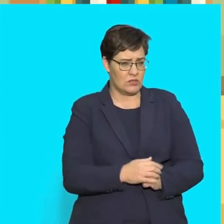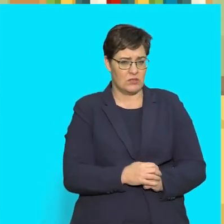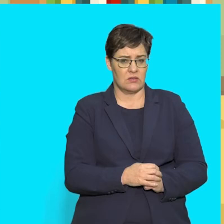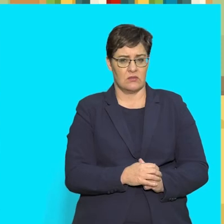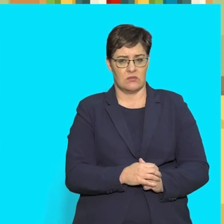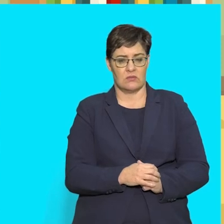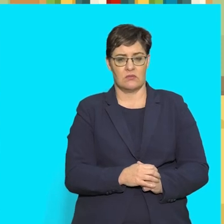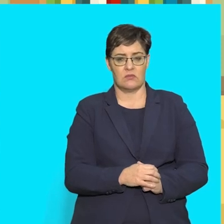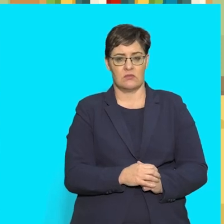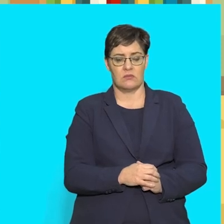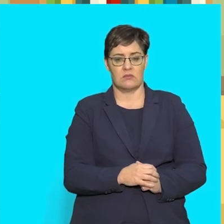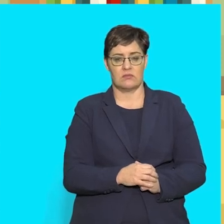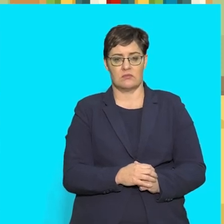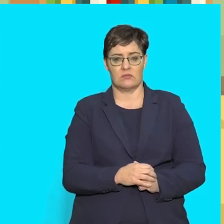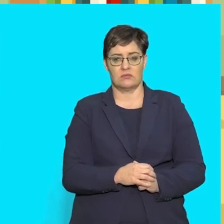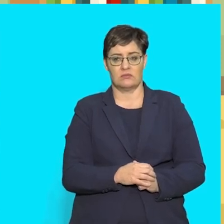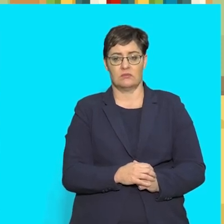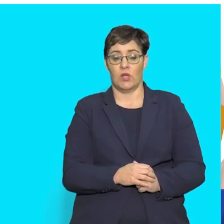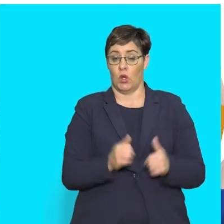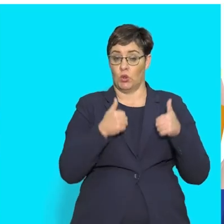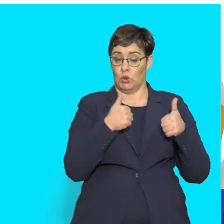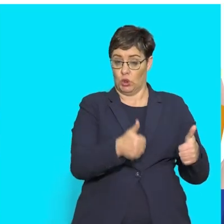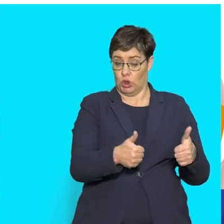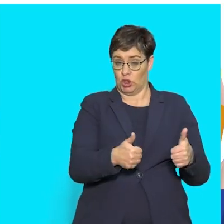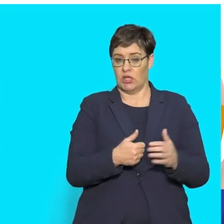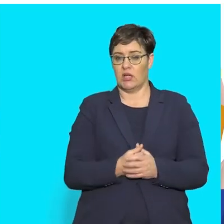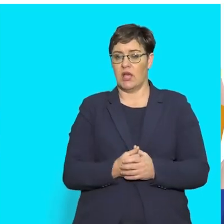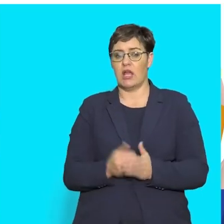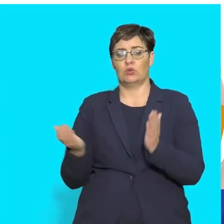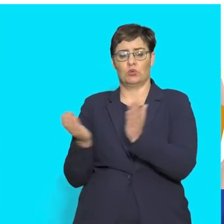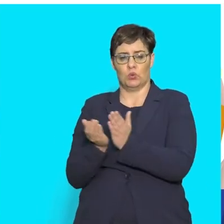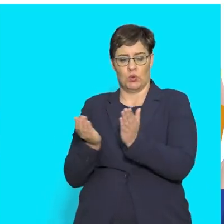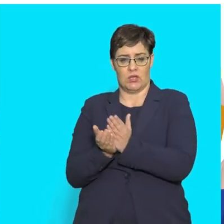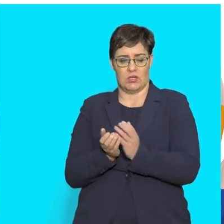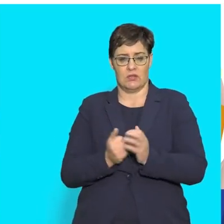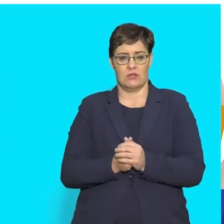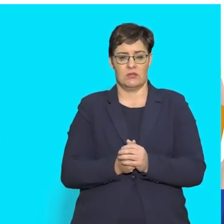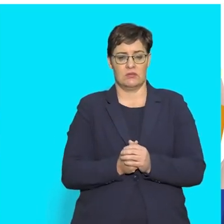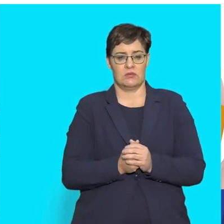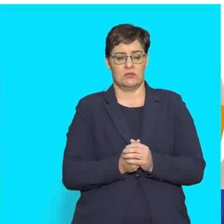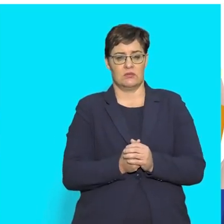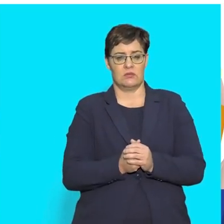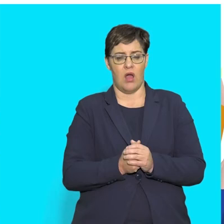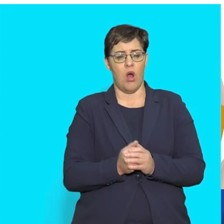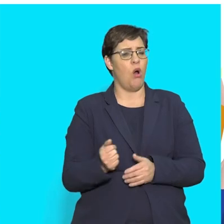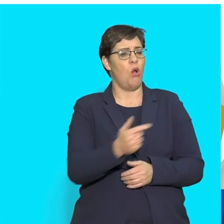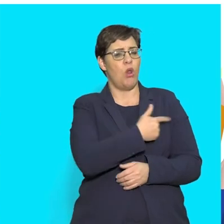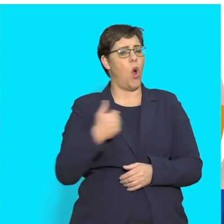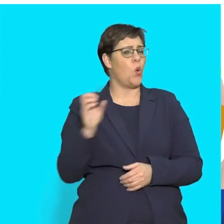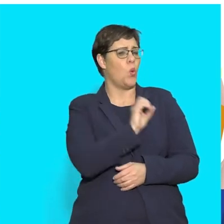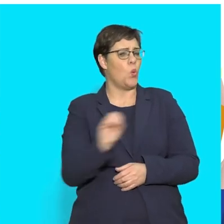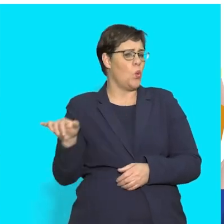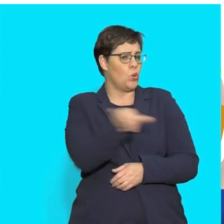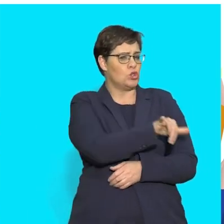sound. The words are good and school. Which word has a